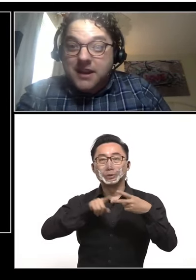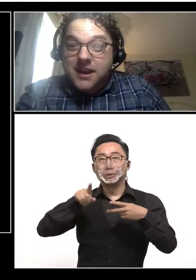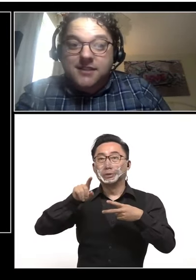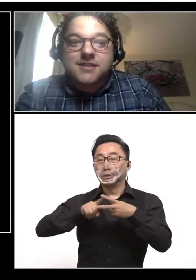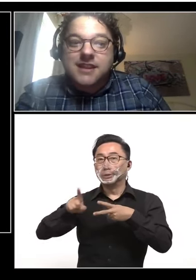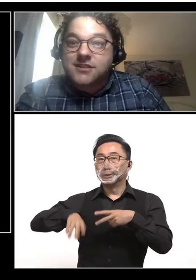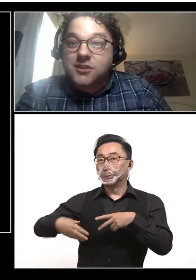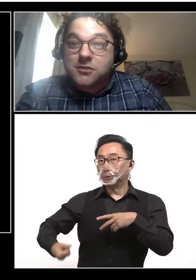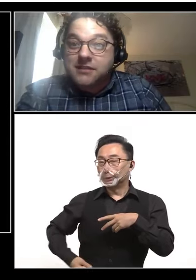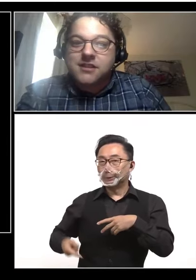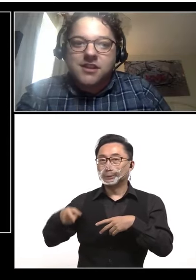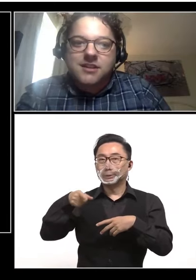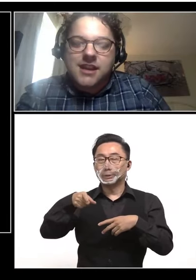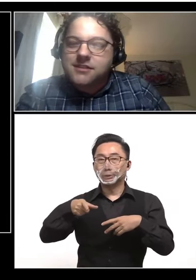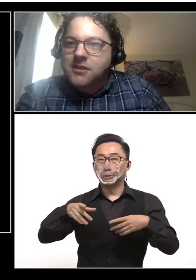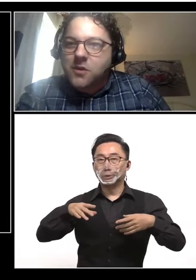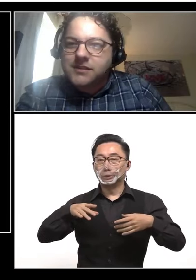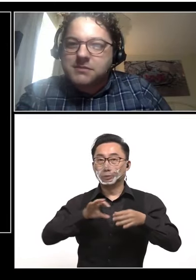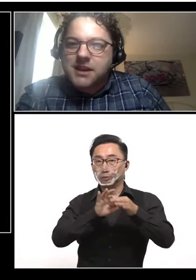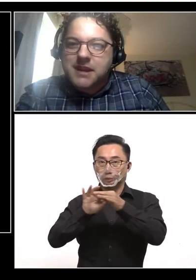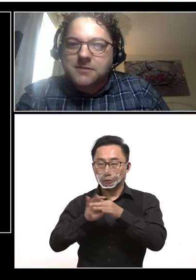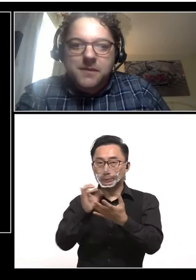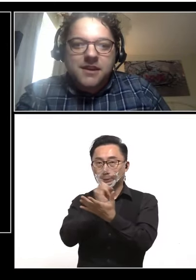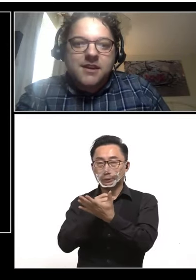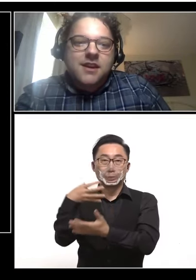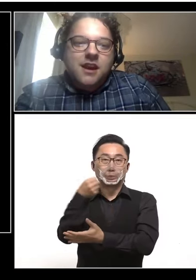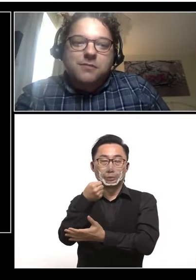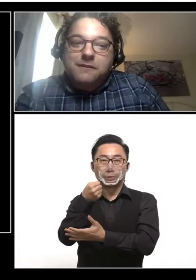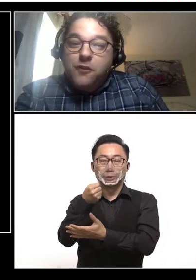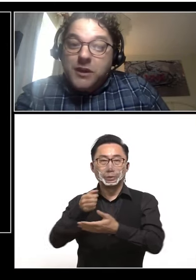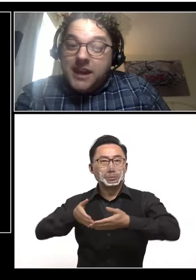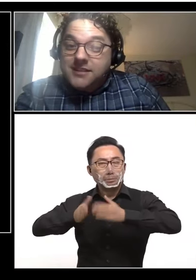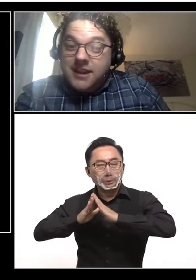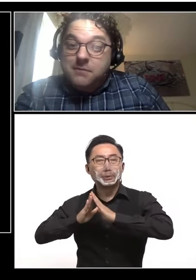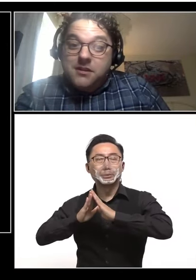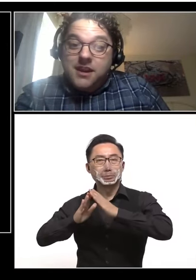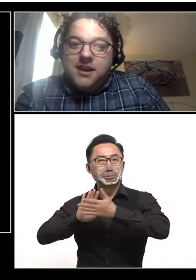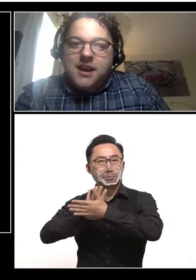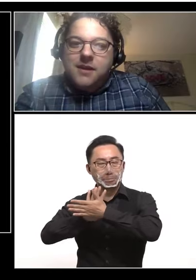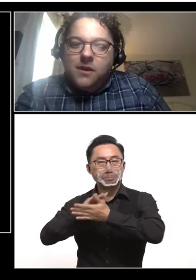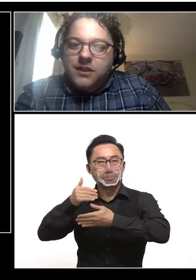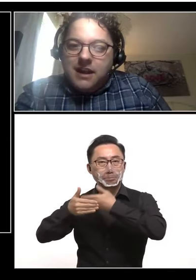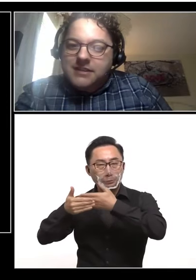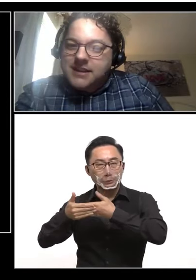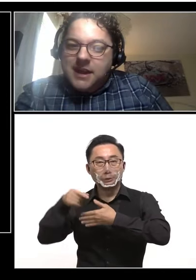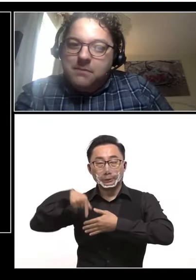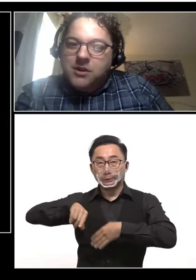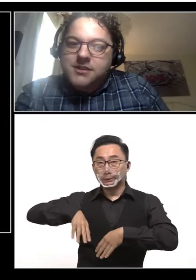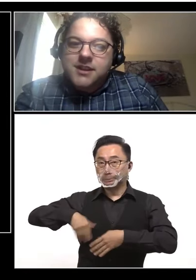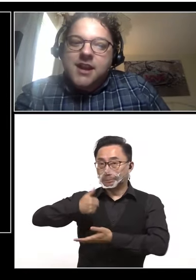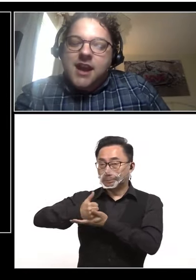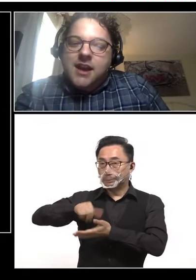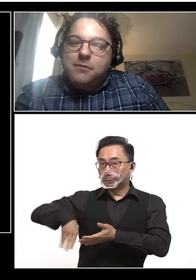at Epic Arts since 2013, so quite some time now. I've spent 4 years in Cambodia on the ground in